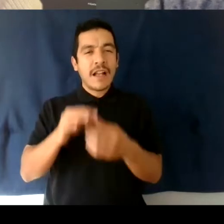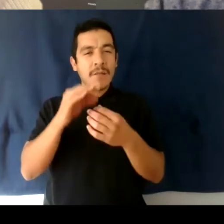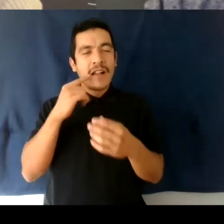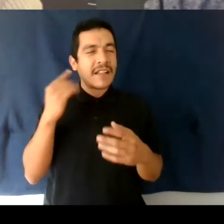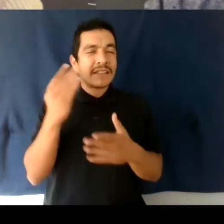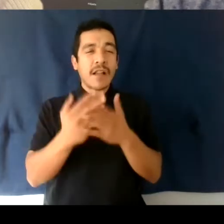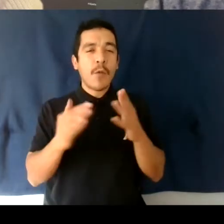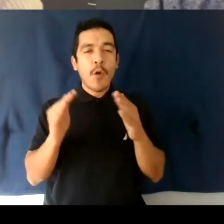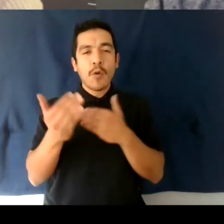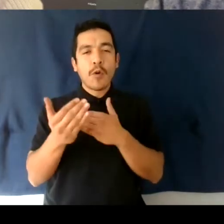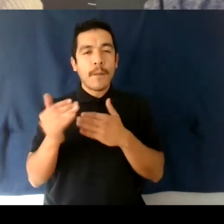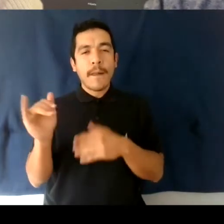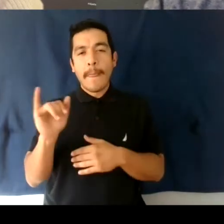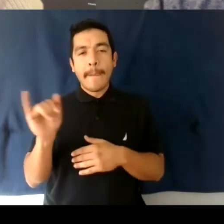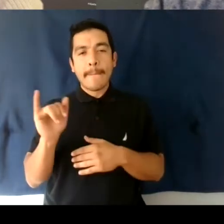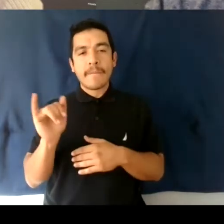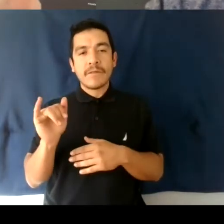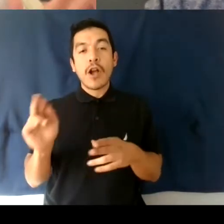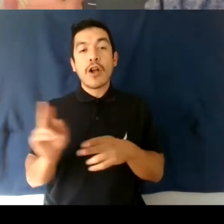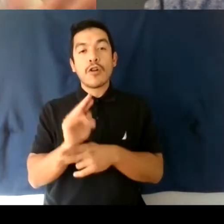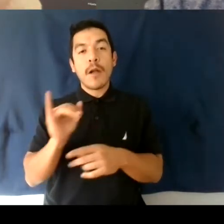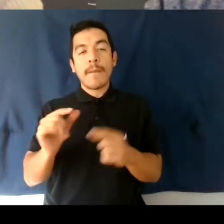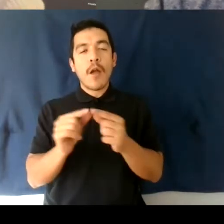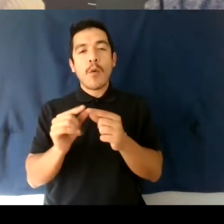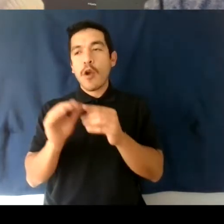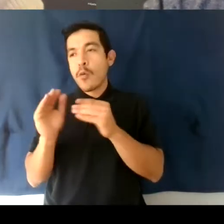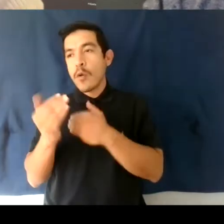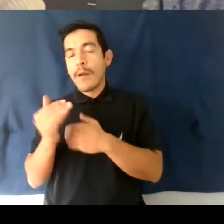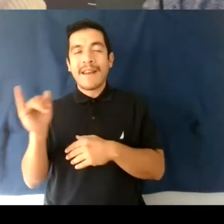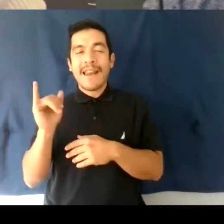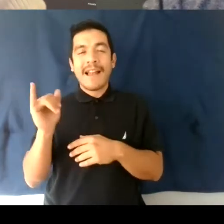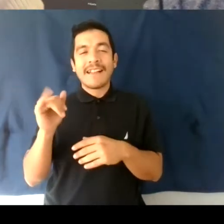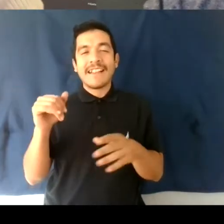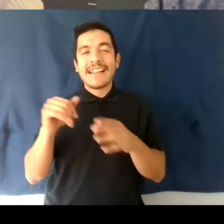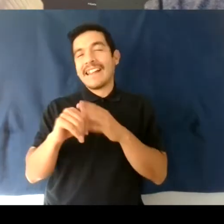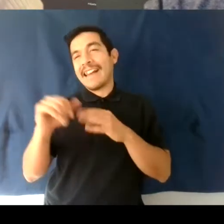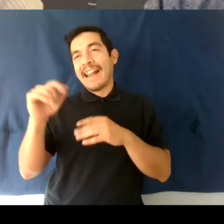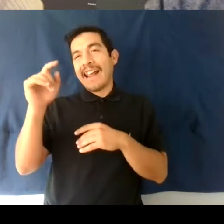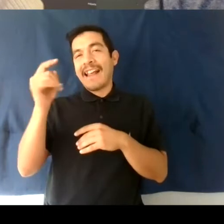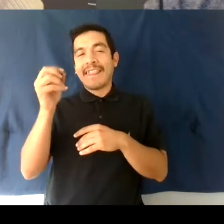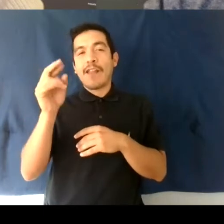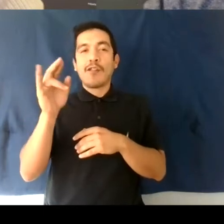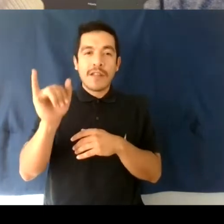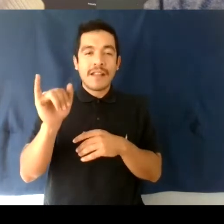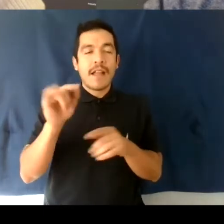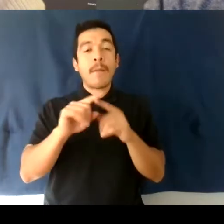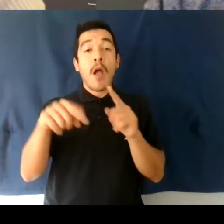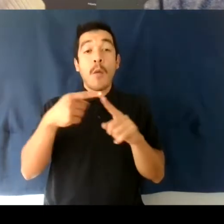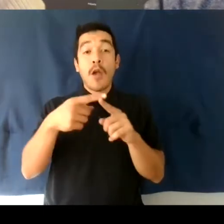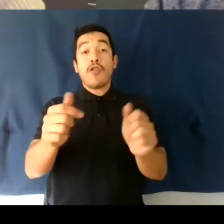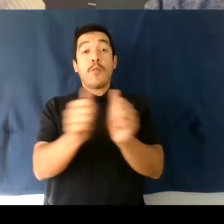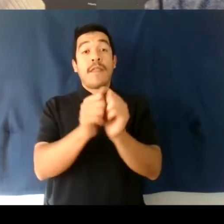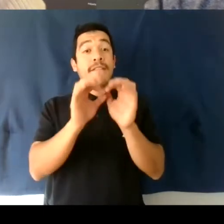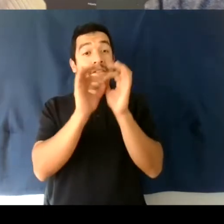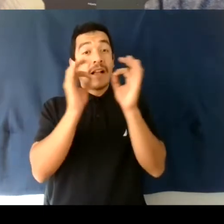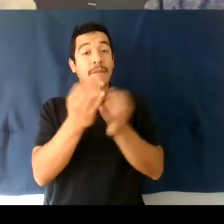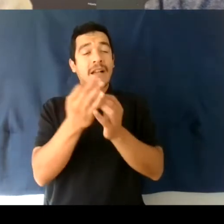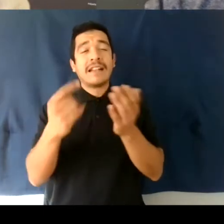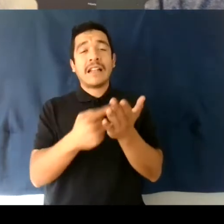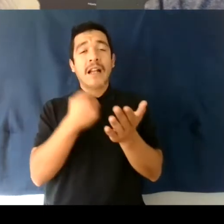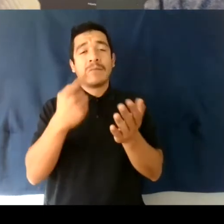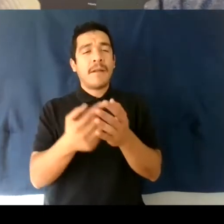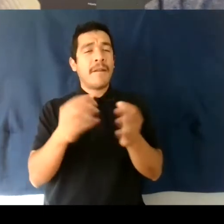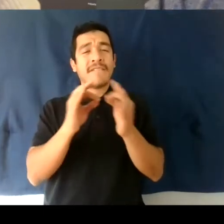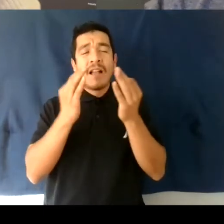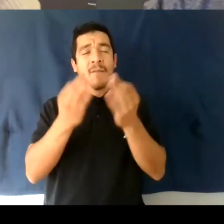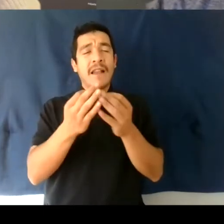like, and like using the word room like figuratively and literally, but it's like when you're with a family, like sometimes family members